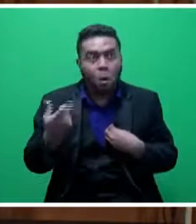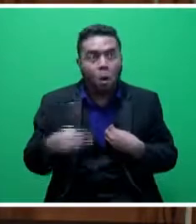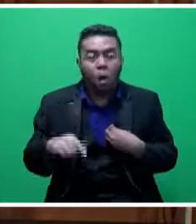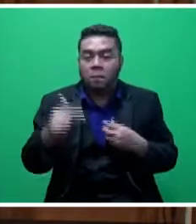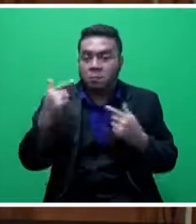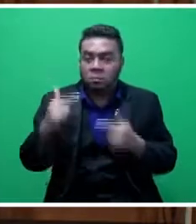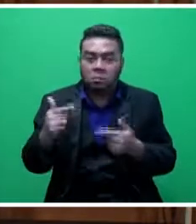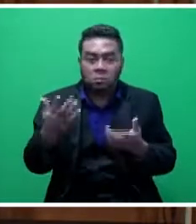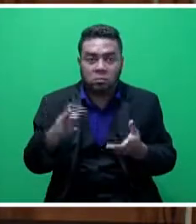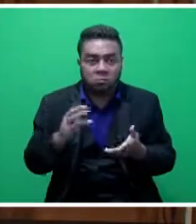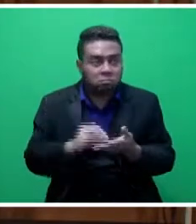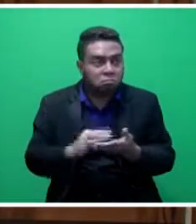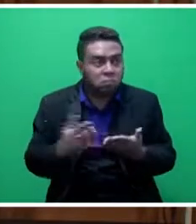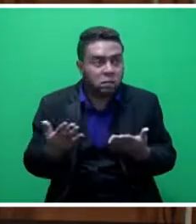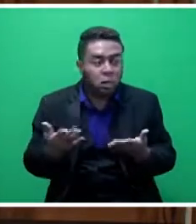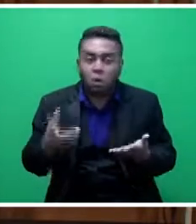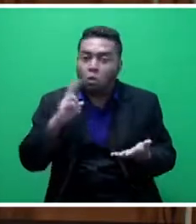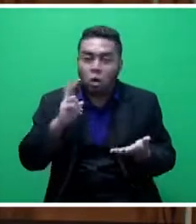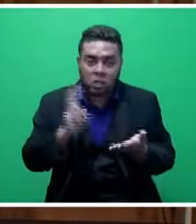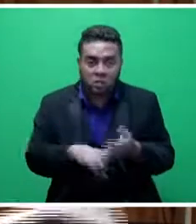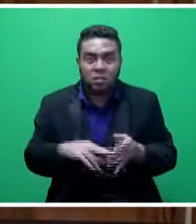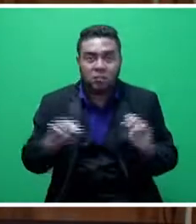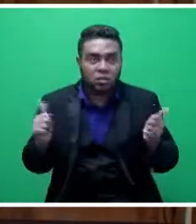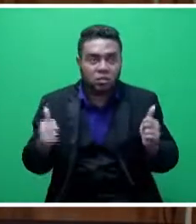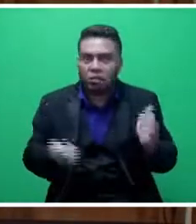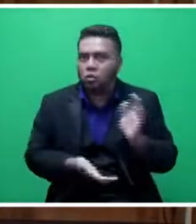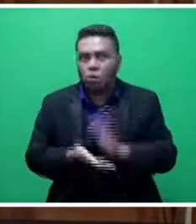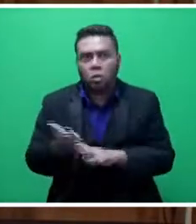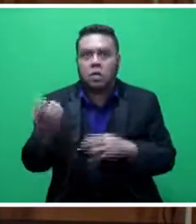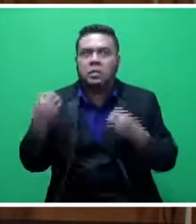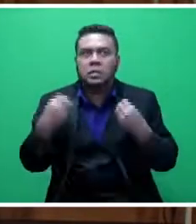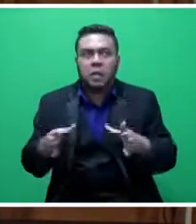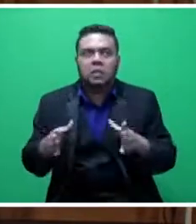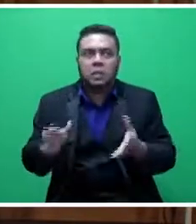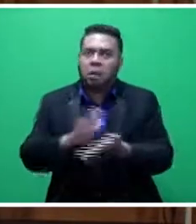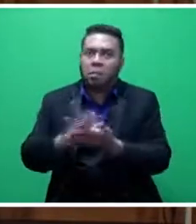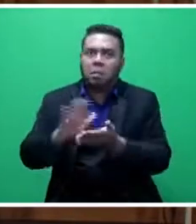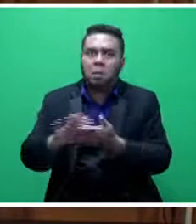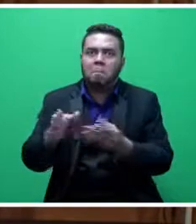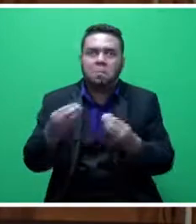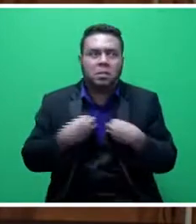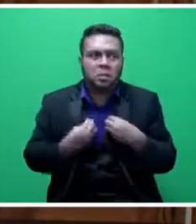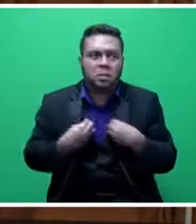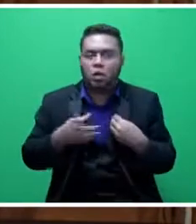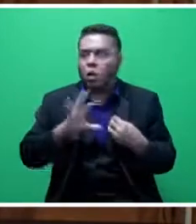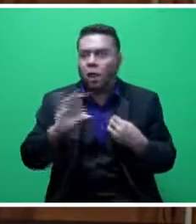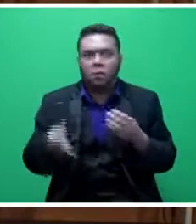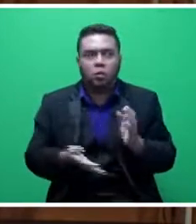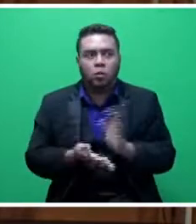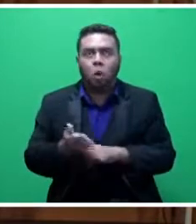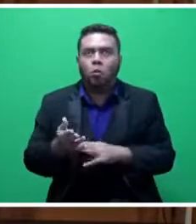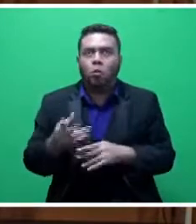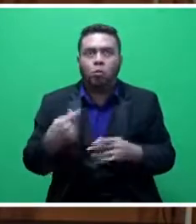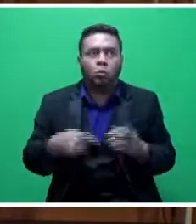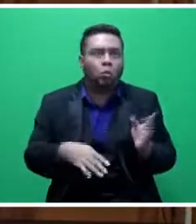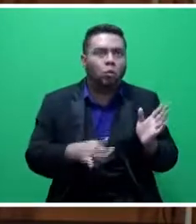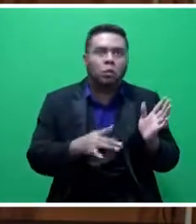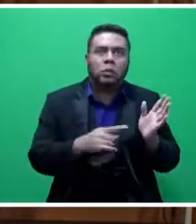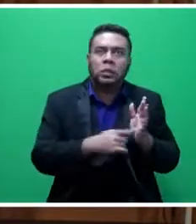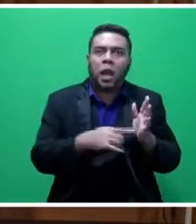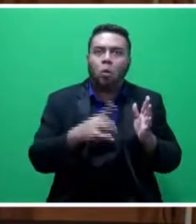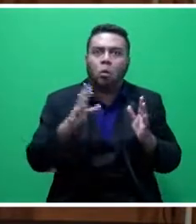limited liability, and registers that, and off she goes and starts her cleaning business. She doesn't have to go to municipal council or anywhere